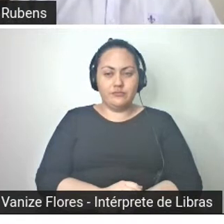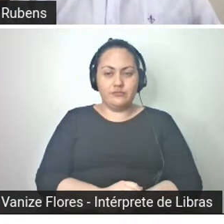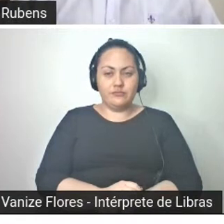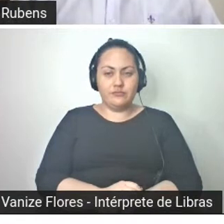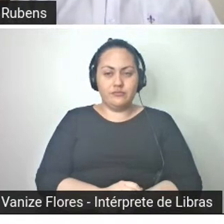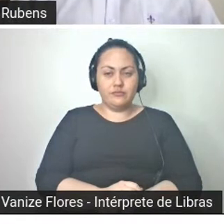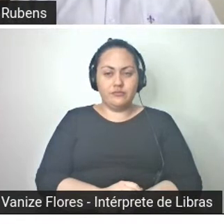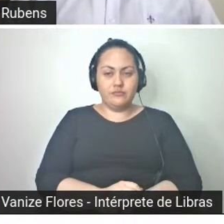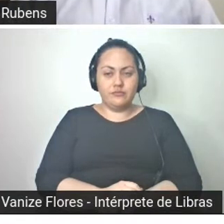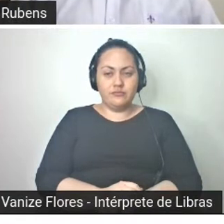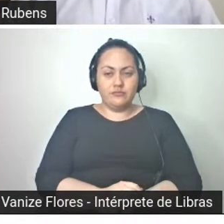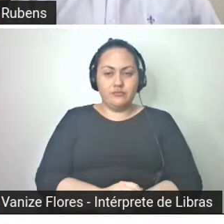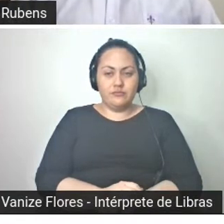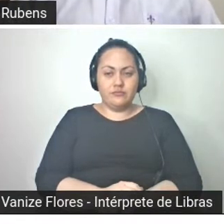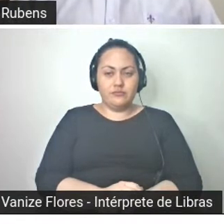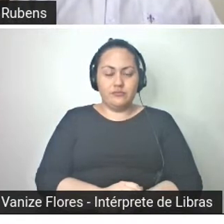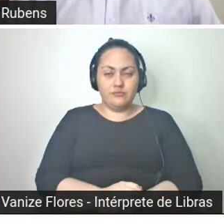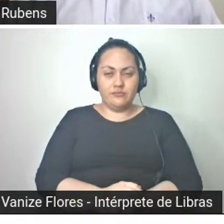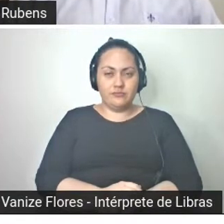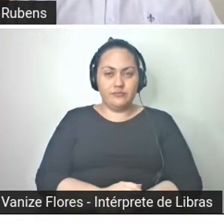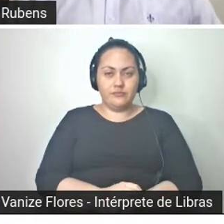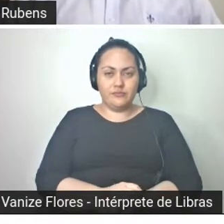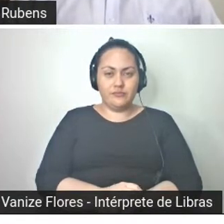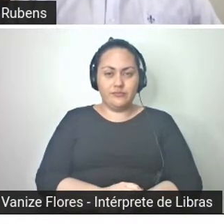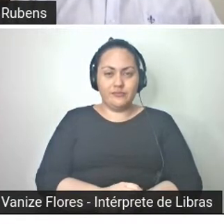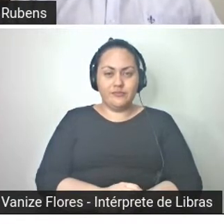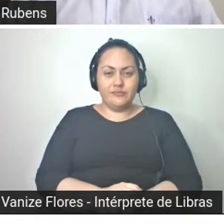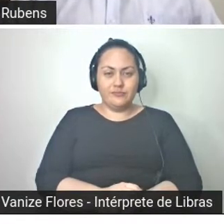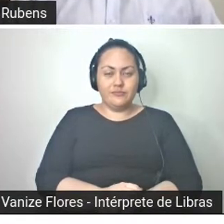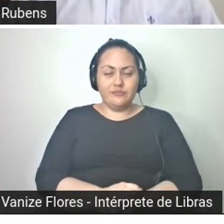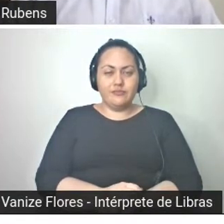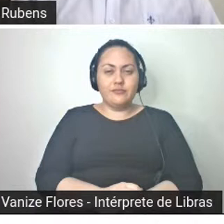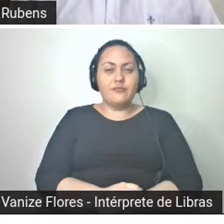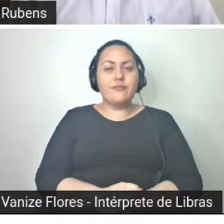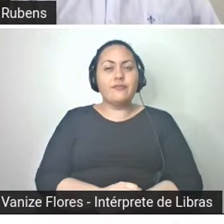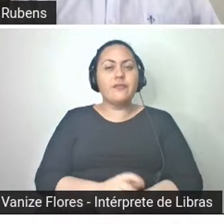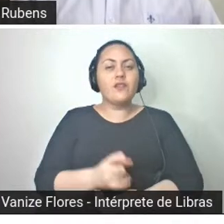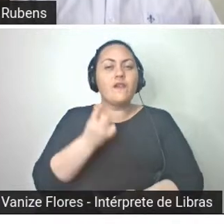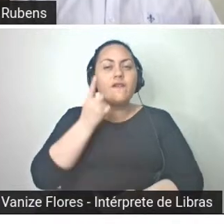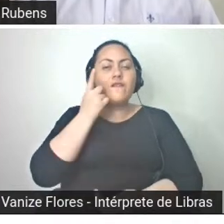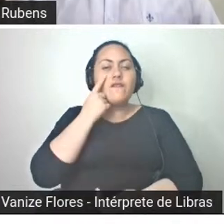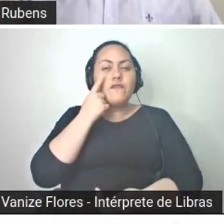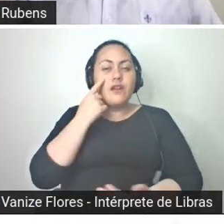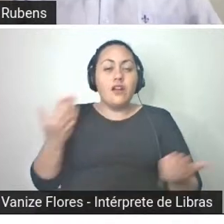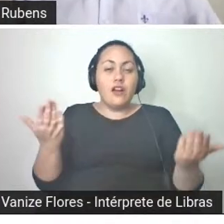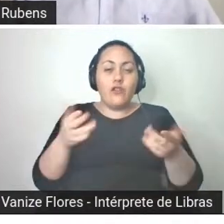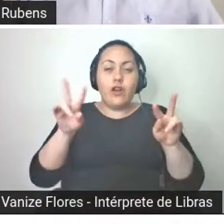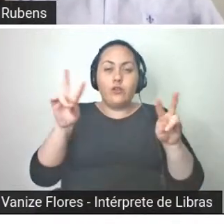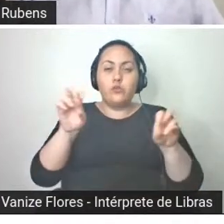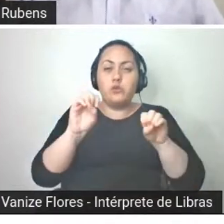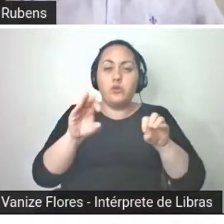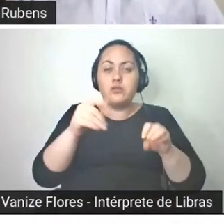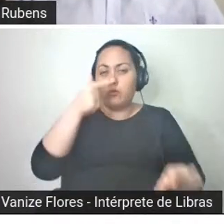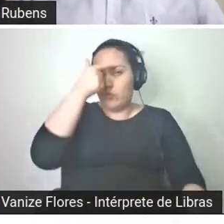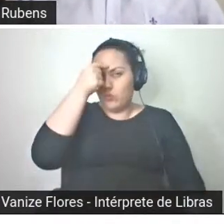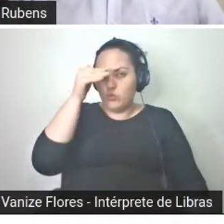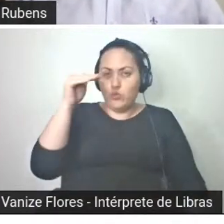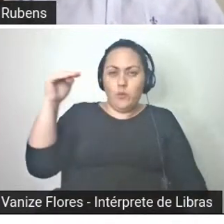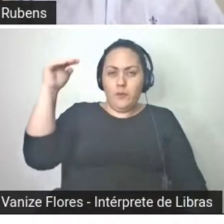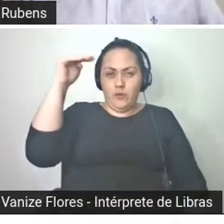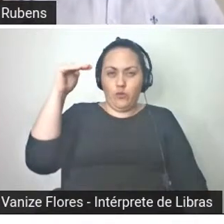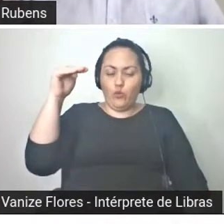$11,727 spent on students. Quando olhamos para a educação superior, aí nós vemos uma